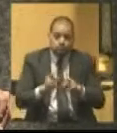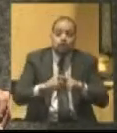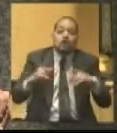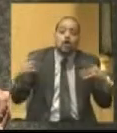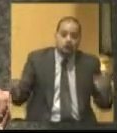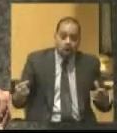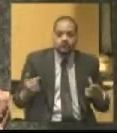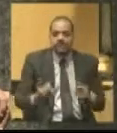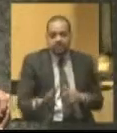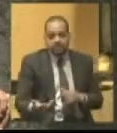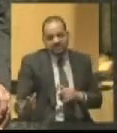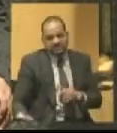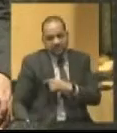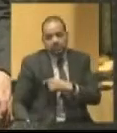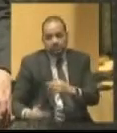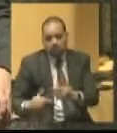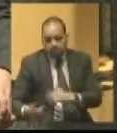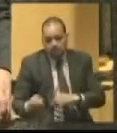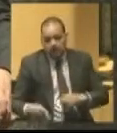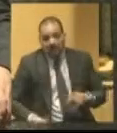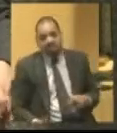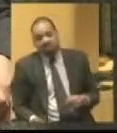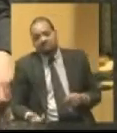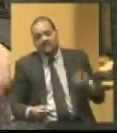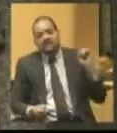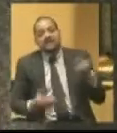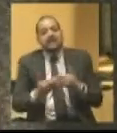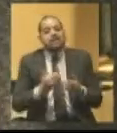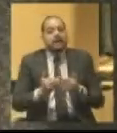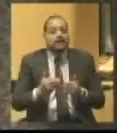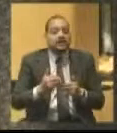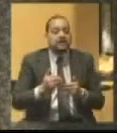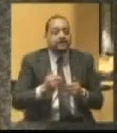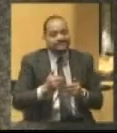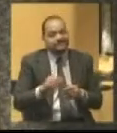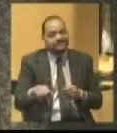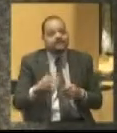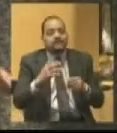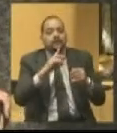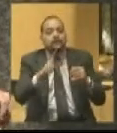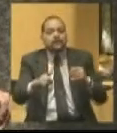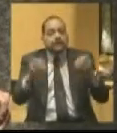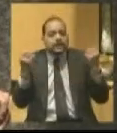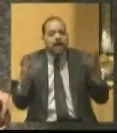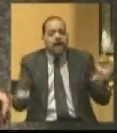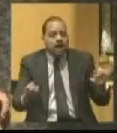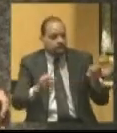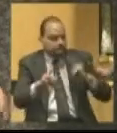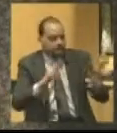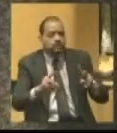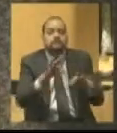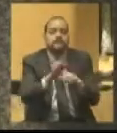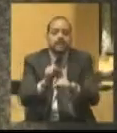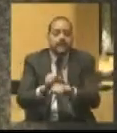enticement policy was systematically implemented, we start to see those truly large numbers of contrabands coming into the Union lines,